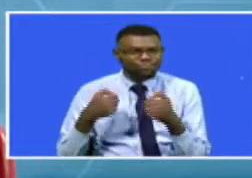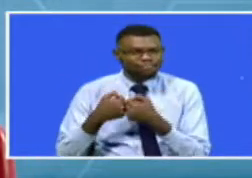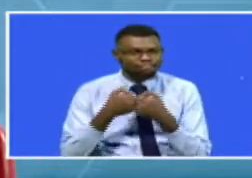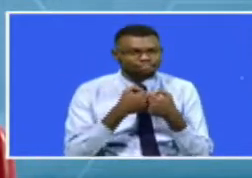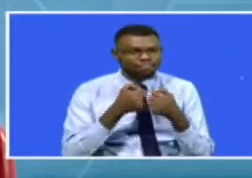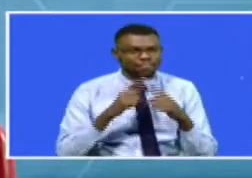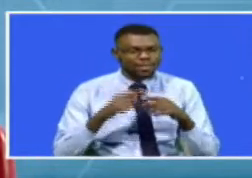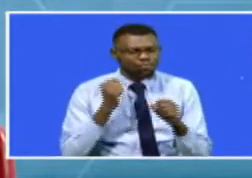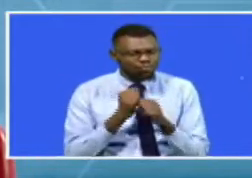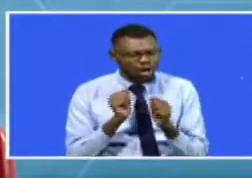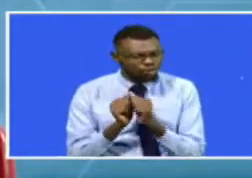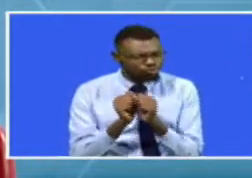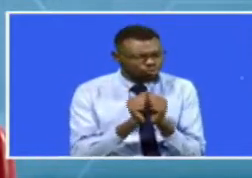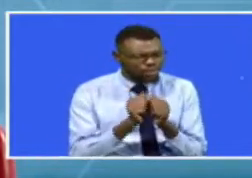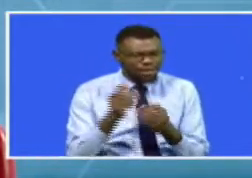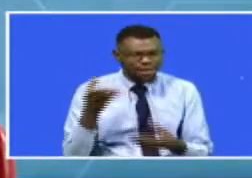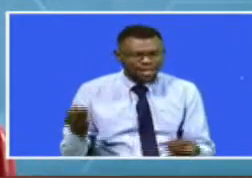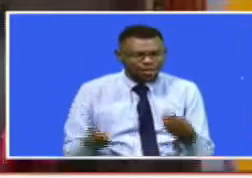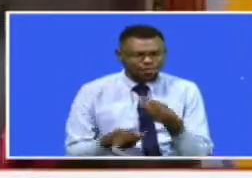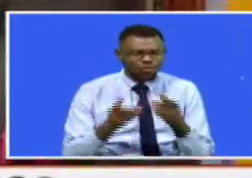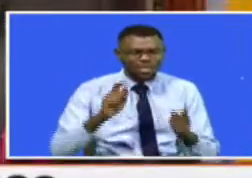turn around the economy.